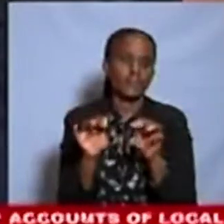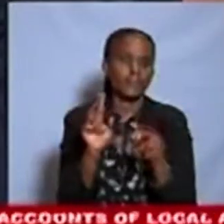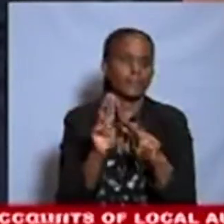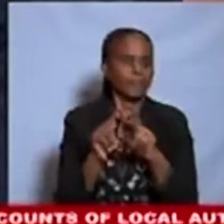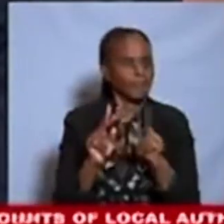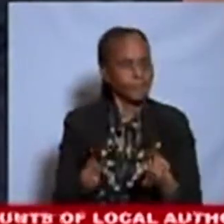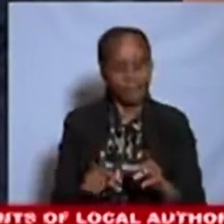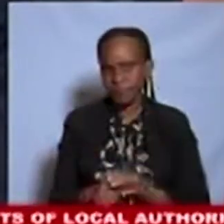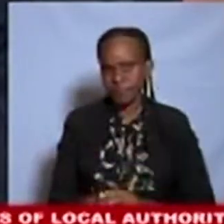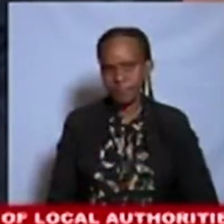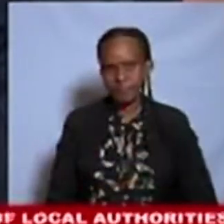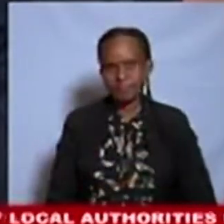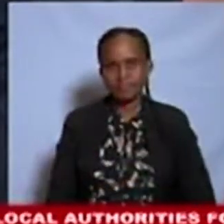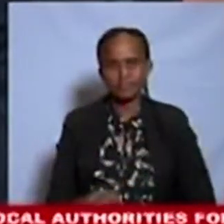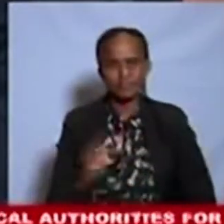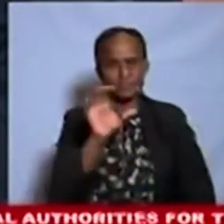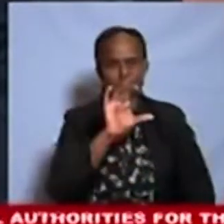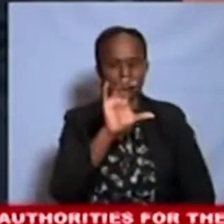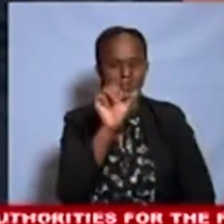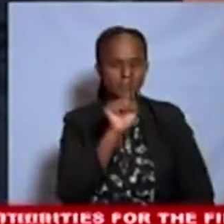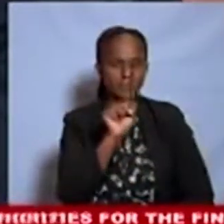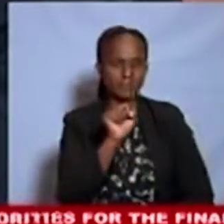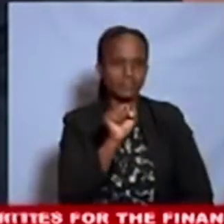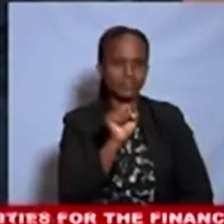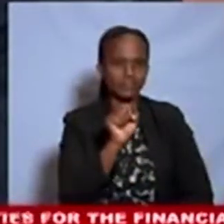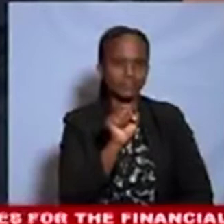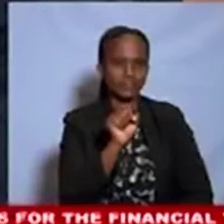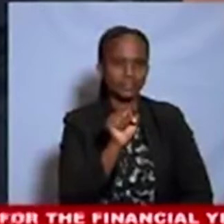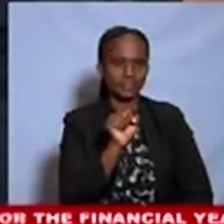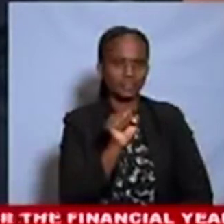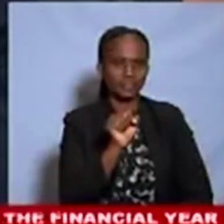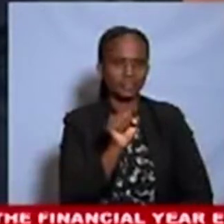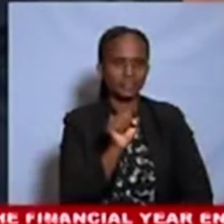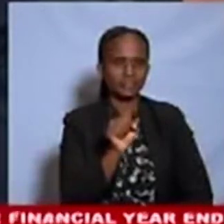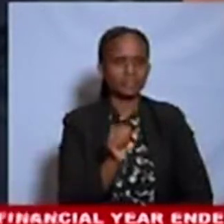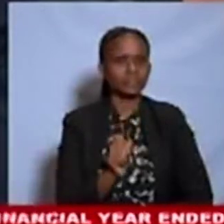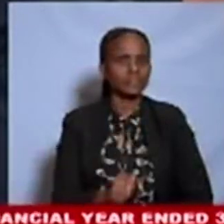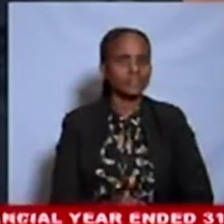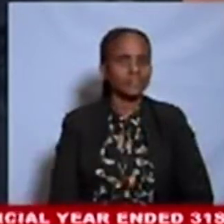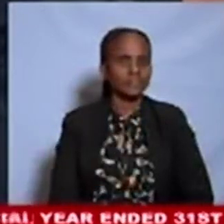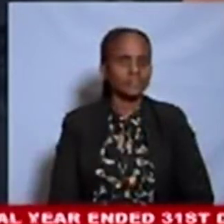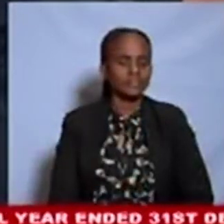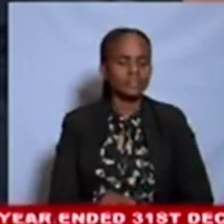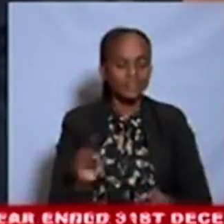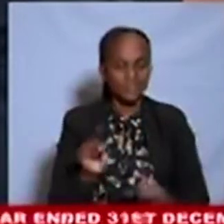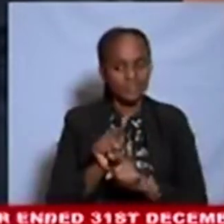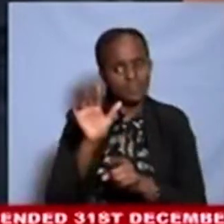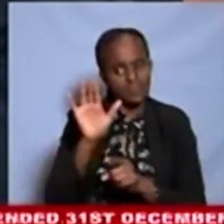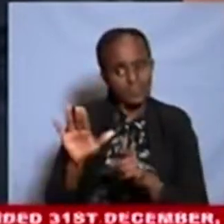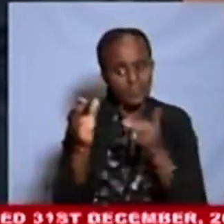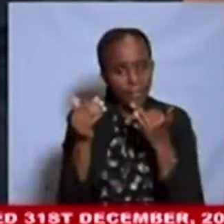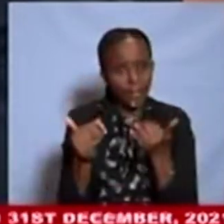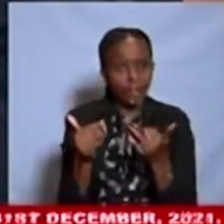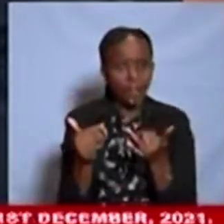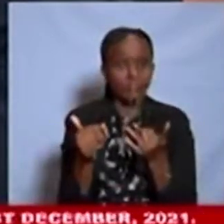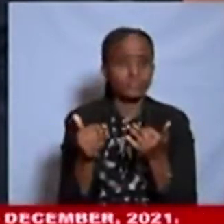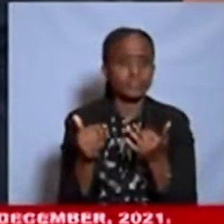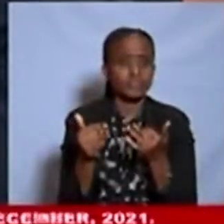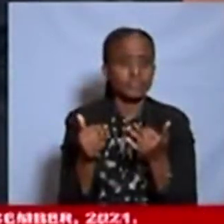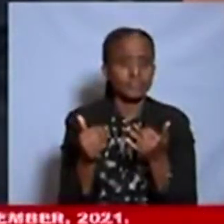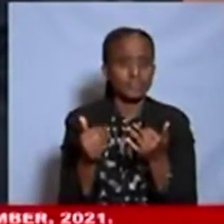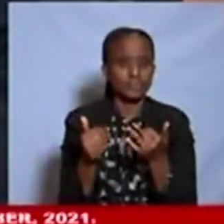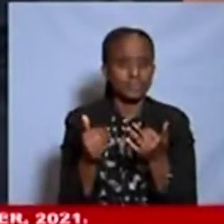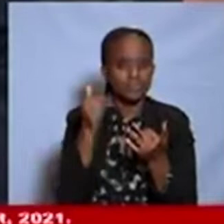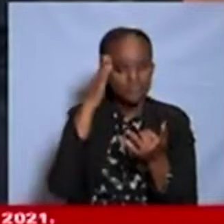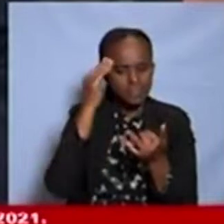Chair, CSC, you found this. And it's there now. Why